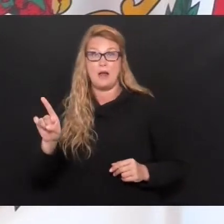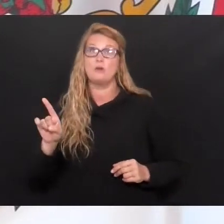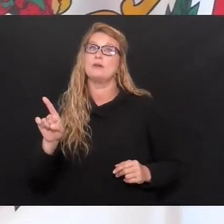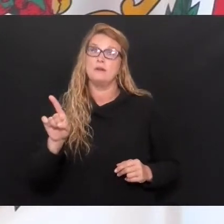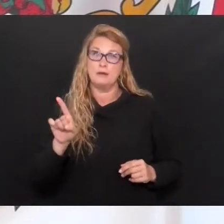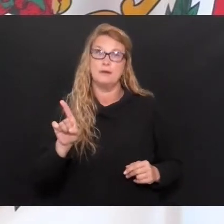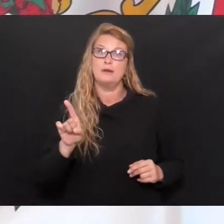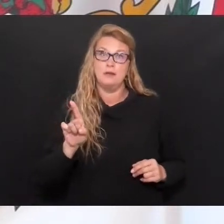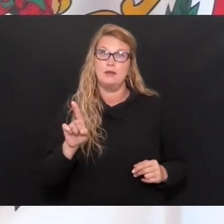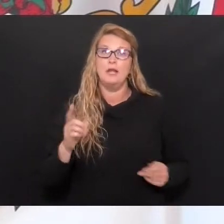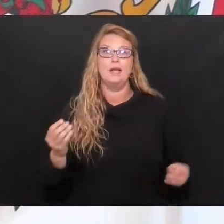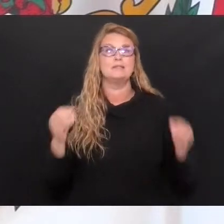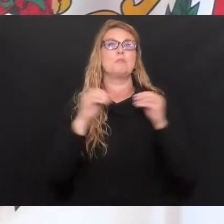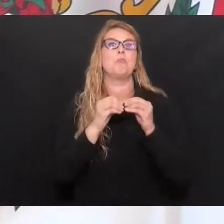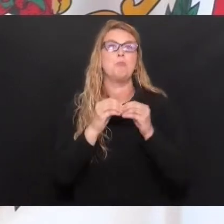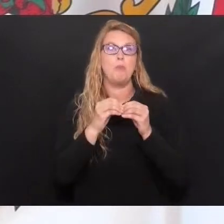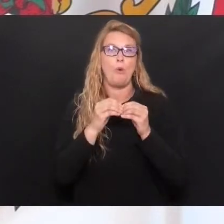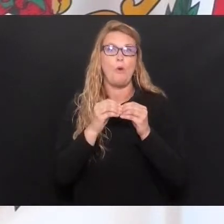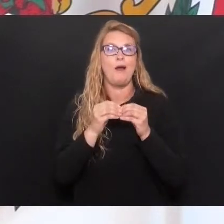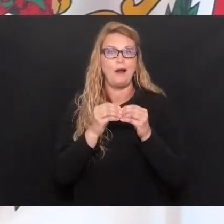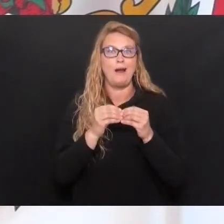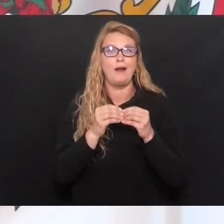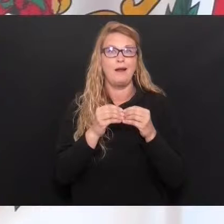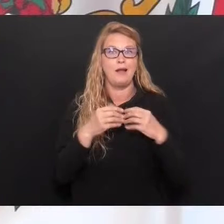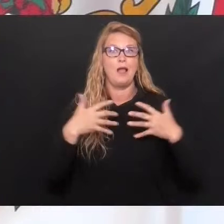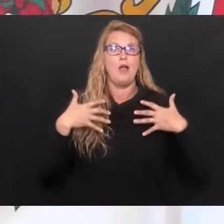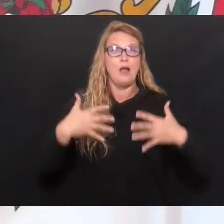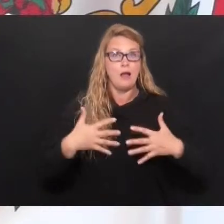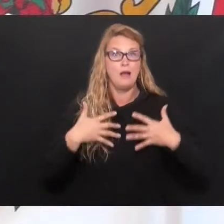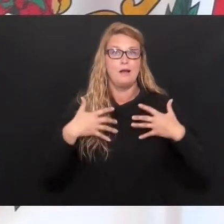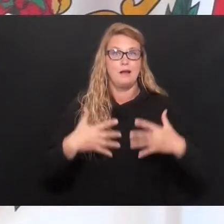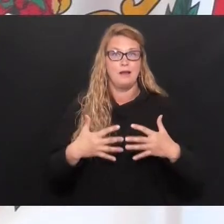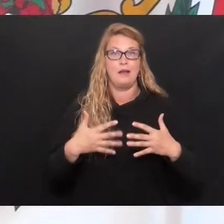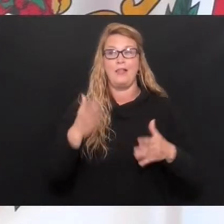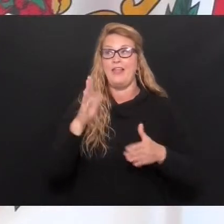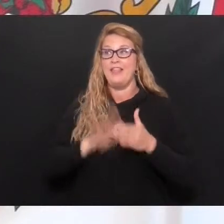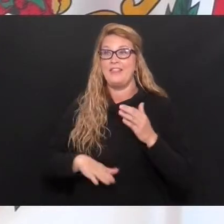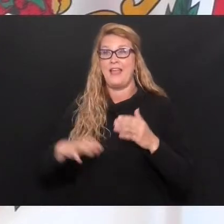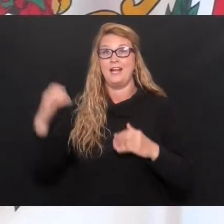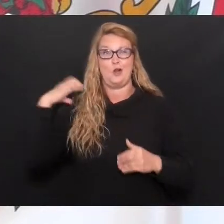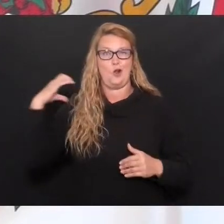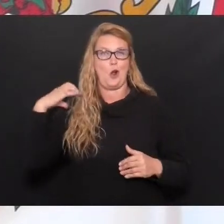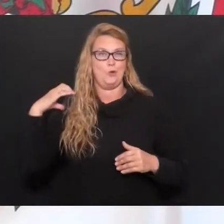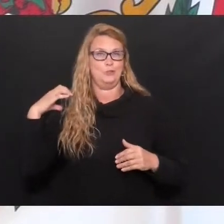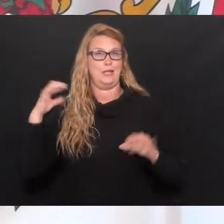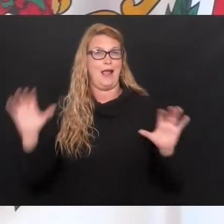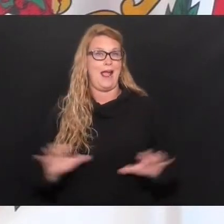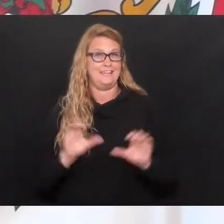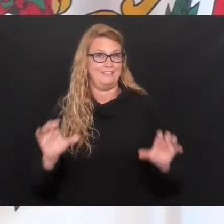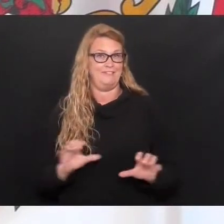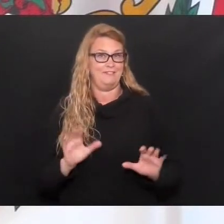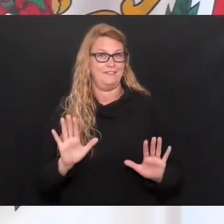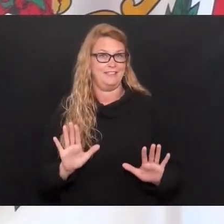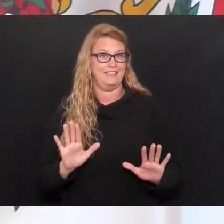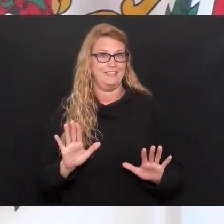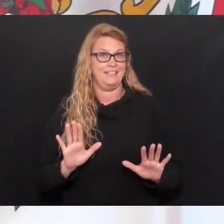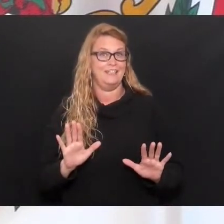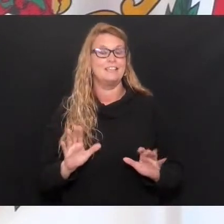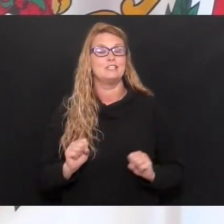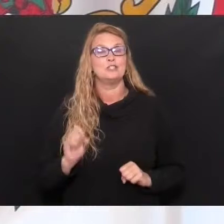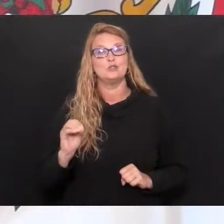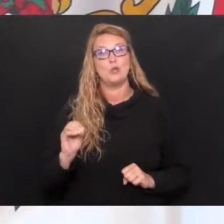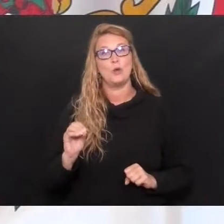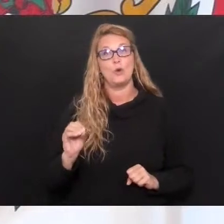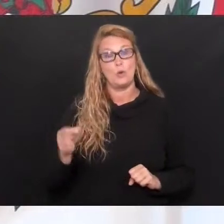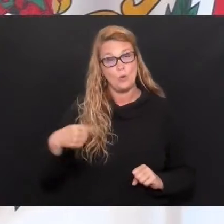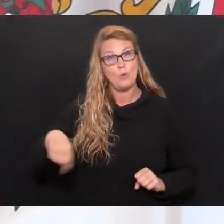than standing up, you know, barking out signals or whatever to your players or sitting on the bench. And so